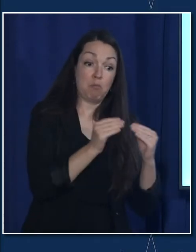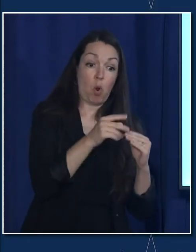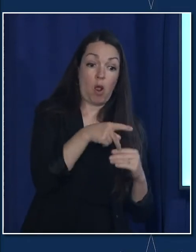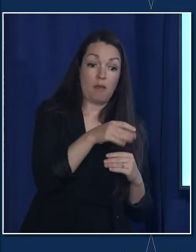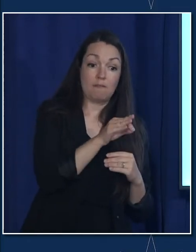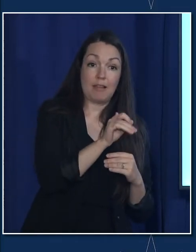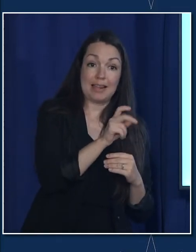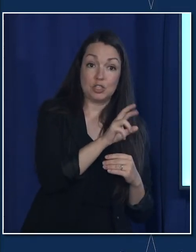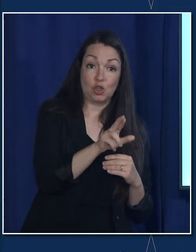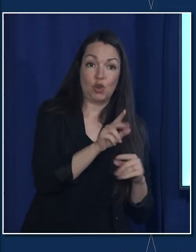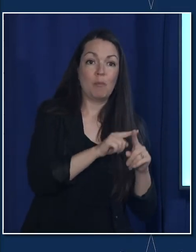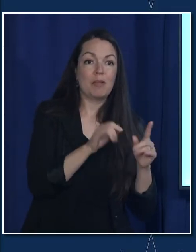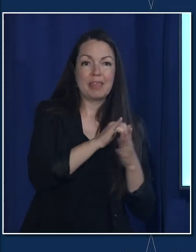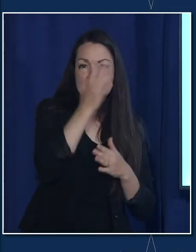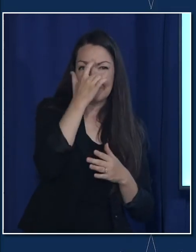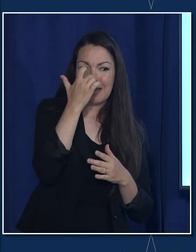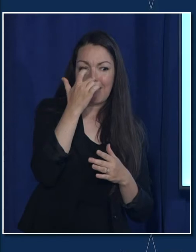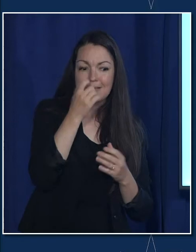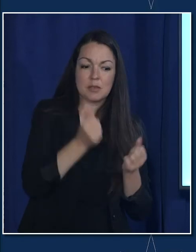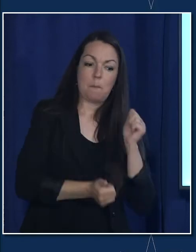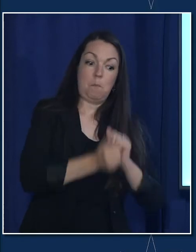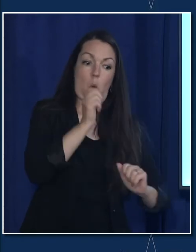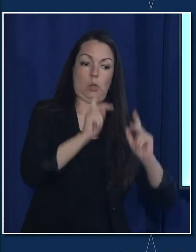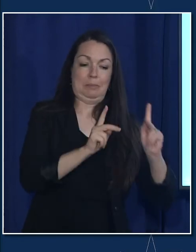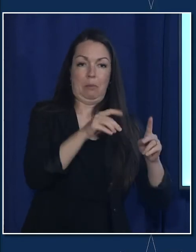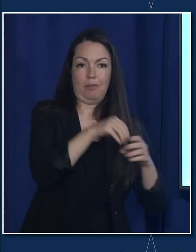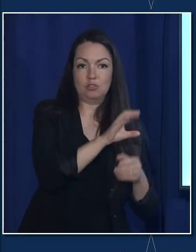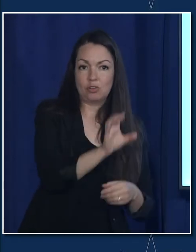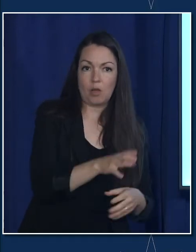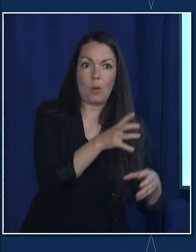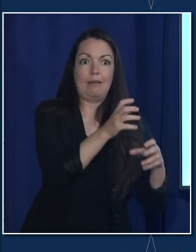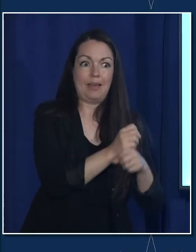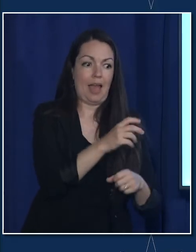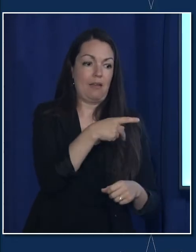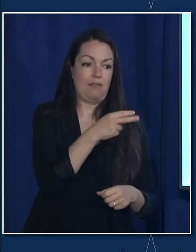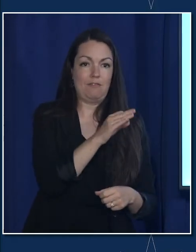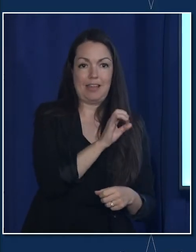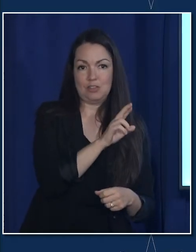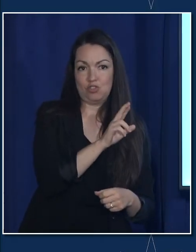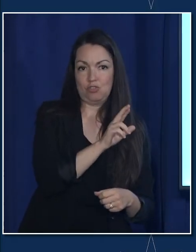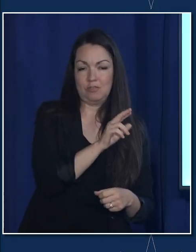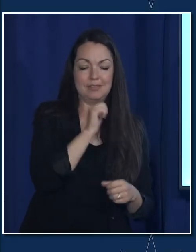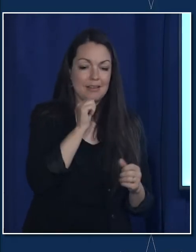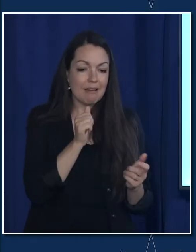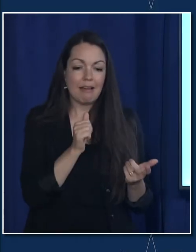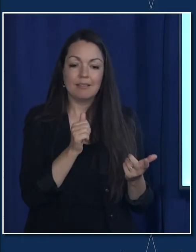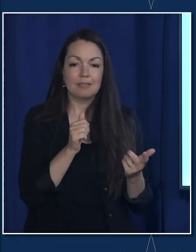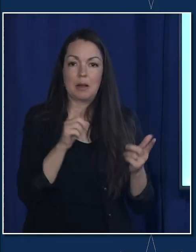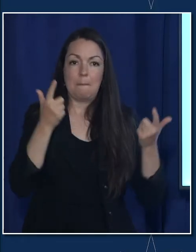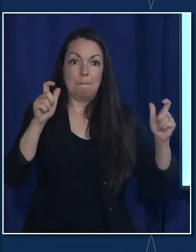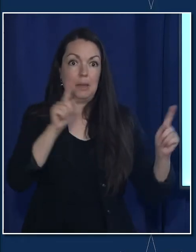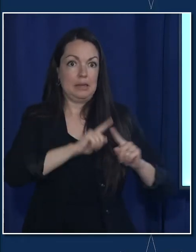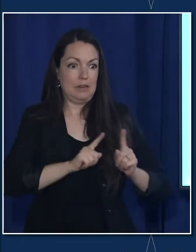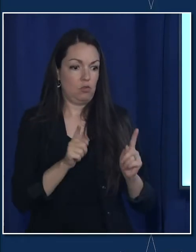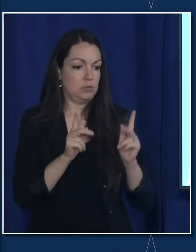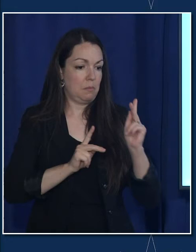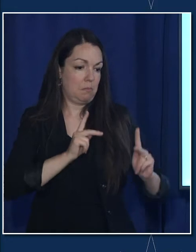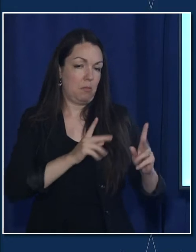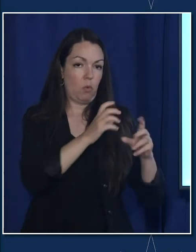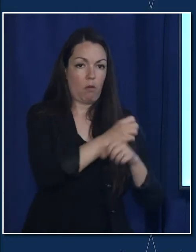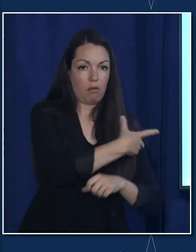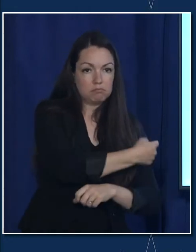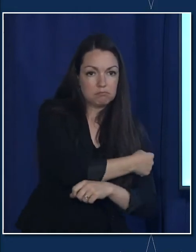the highest number of Chicagoans have gotten Pfizer, not that we've seen a major difference in someone who's gotten Pfizer versus Moderna. So my biggest message is